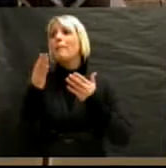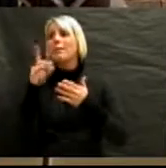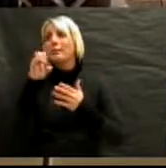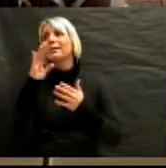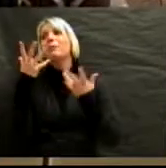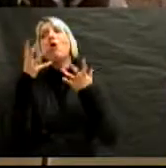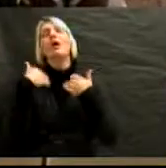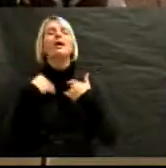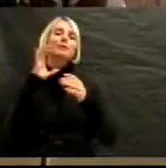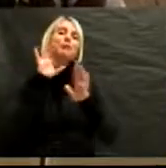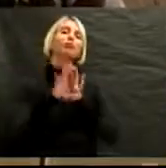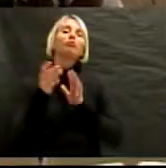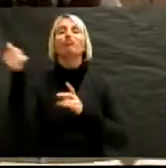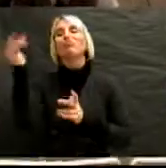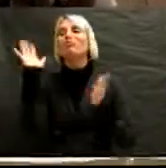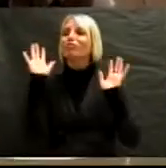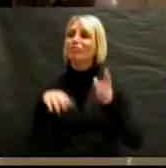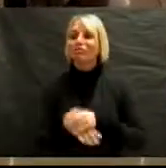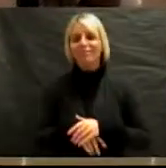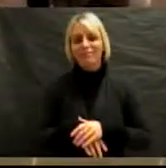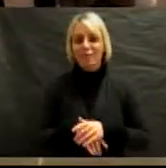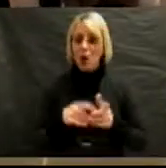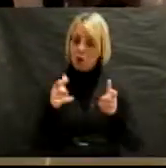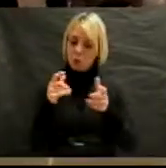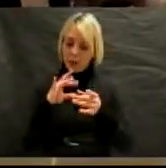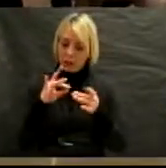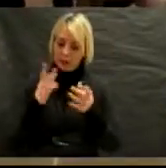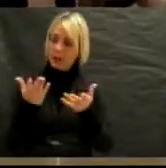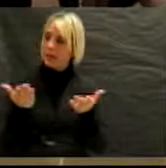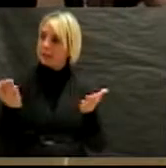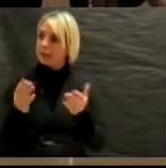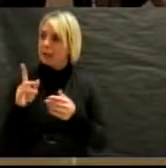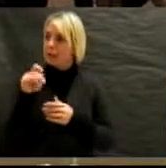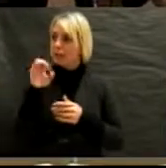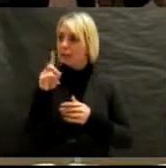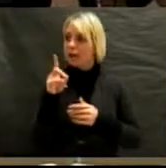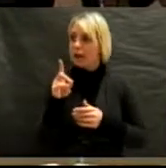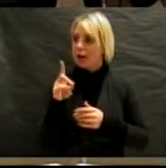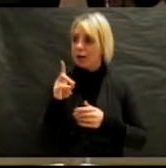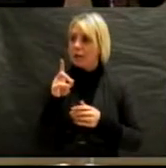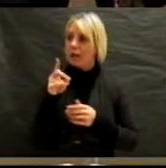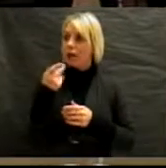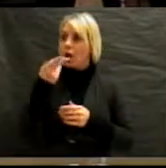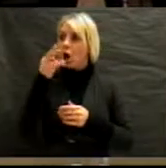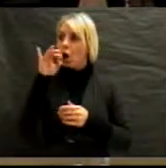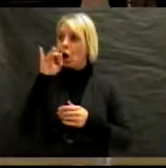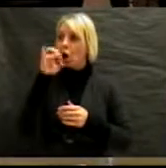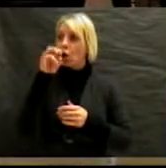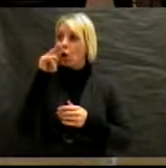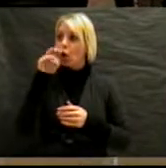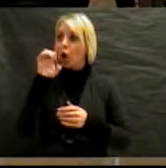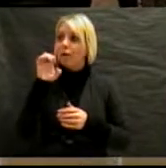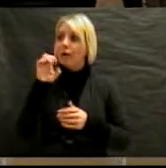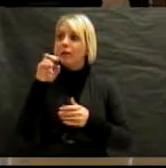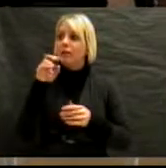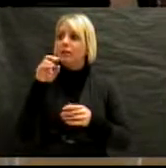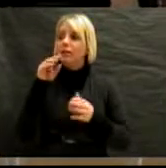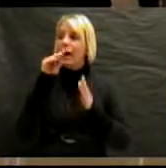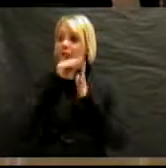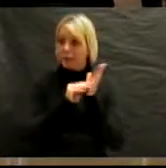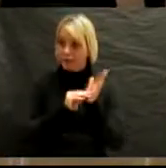Todd, a grievance has been filed by one of our, Yep. some paraprofessionals. The Yep. paraprofessionals union has a